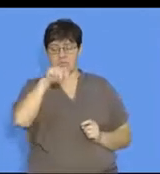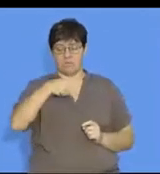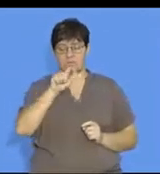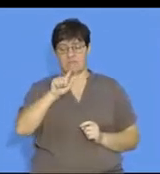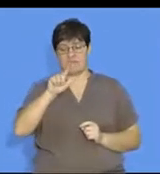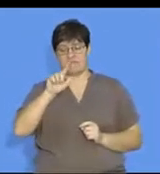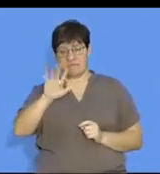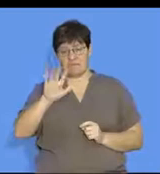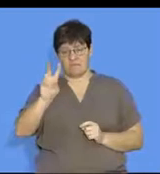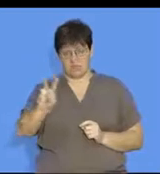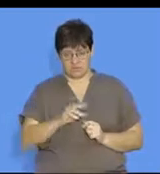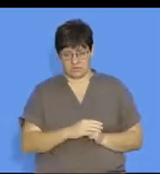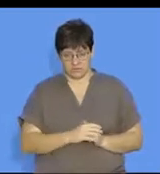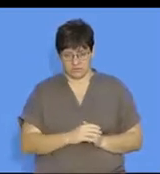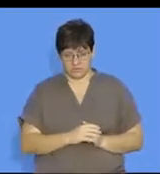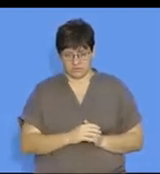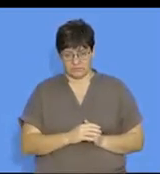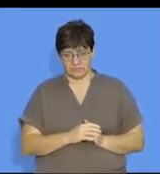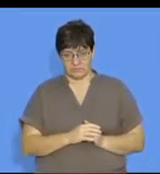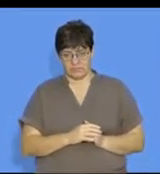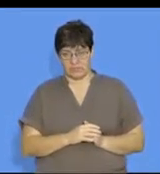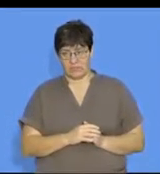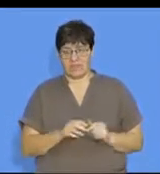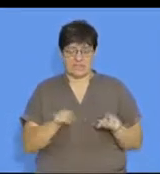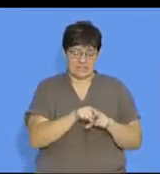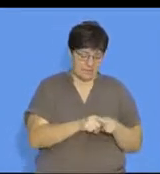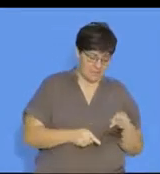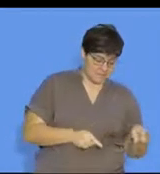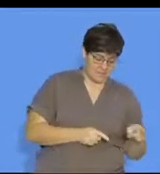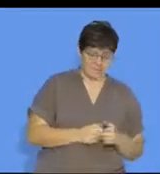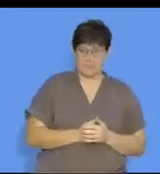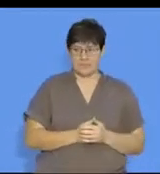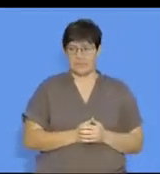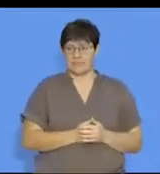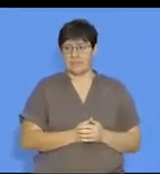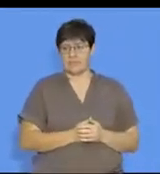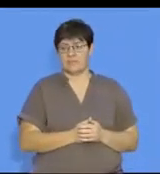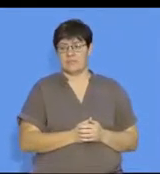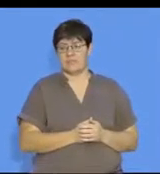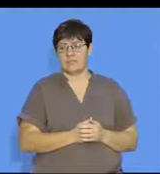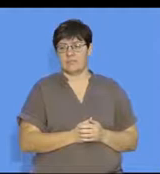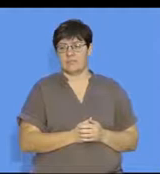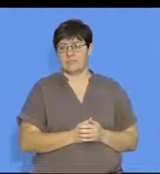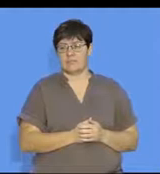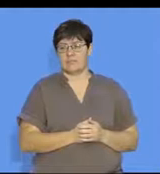of 6,75 it's obtained. Similarly, if we put a